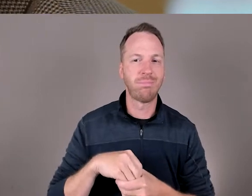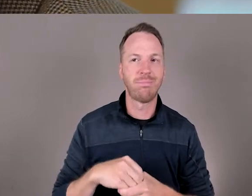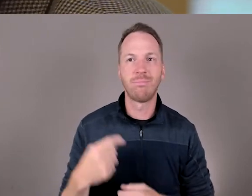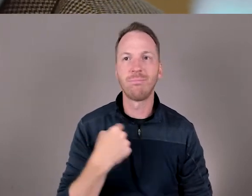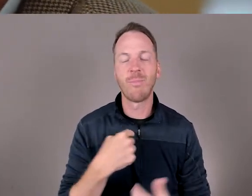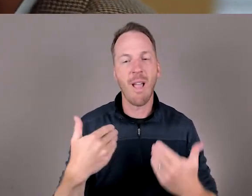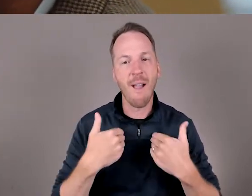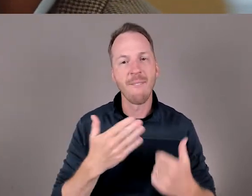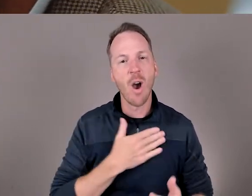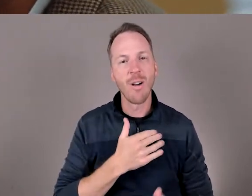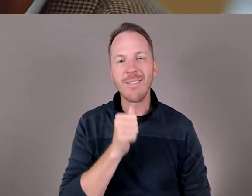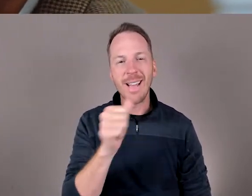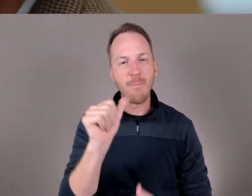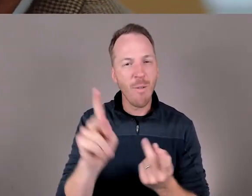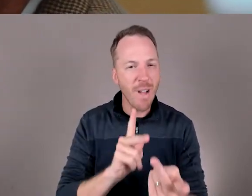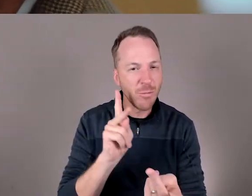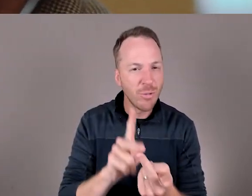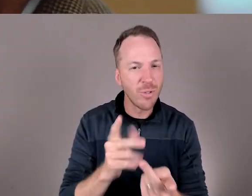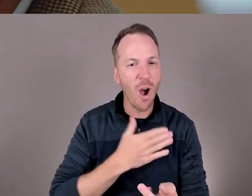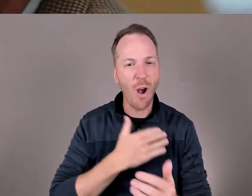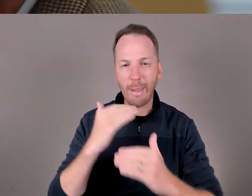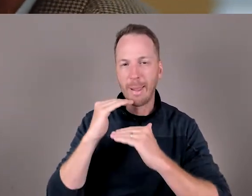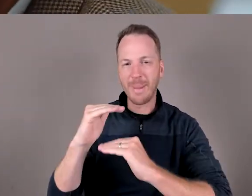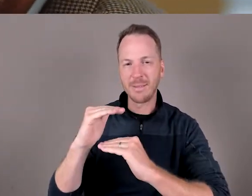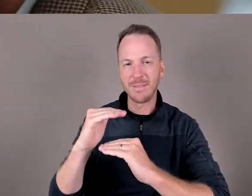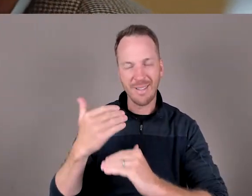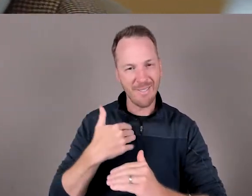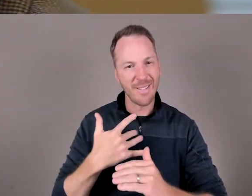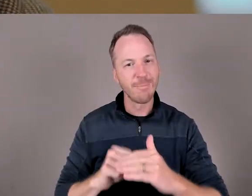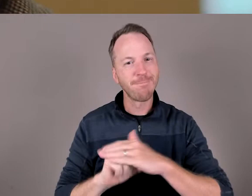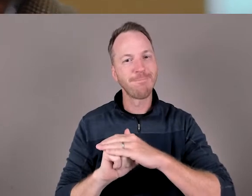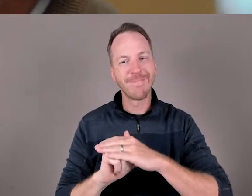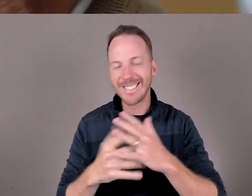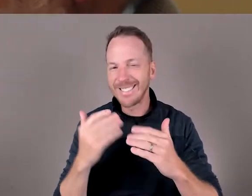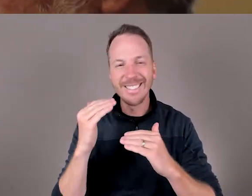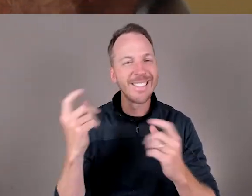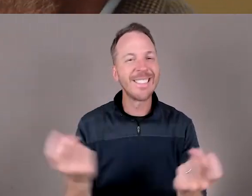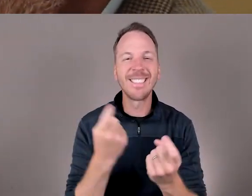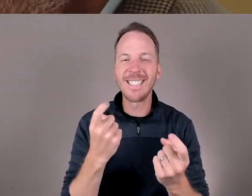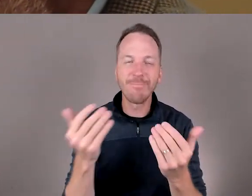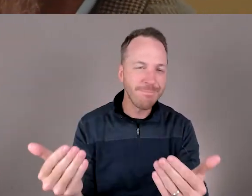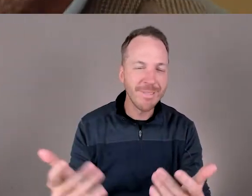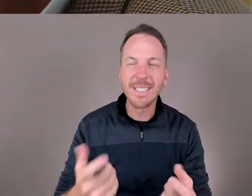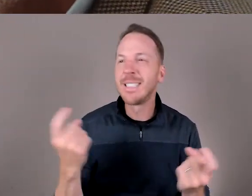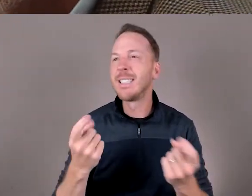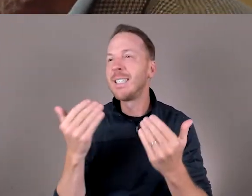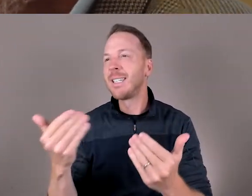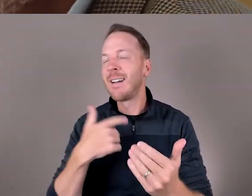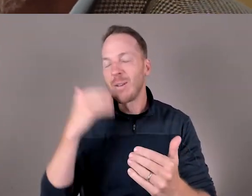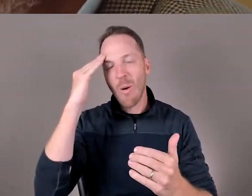our imperfections and our limitations. We know our sin. We know our